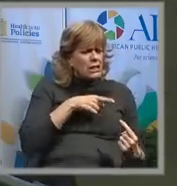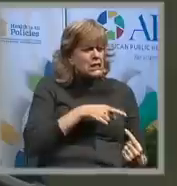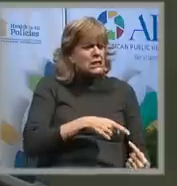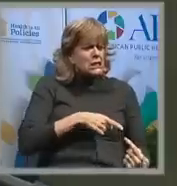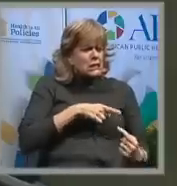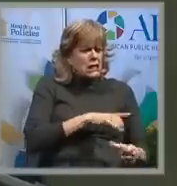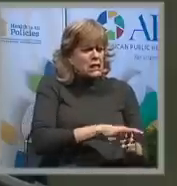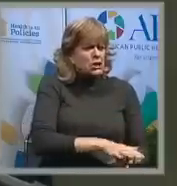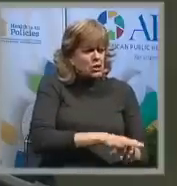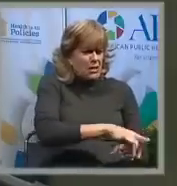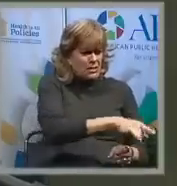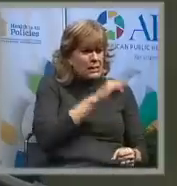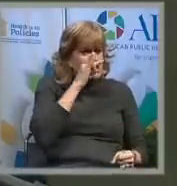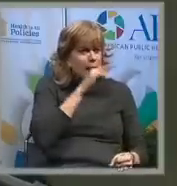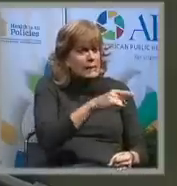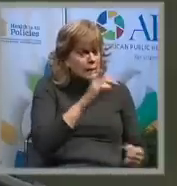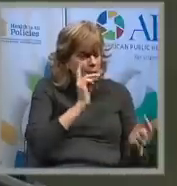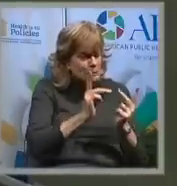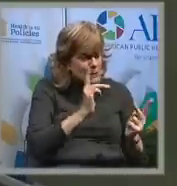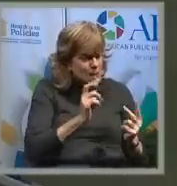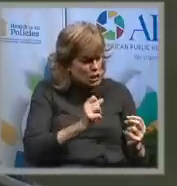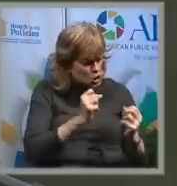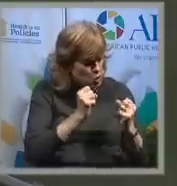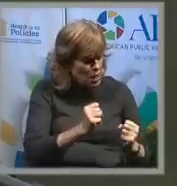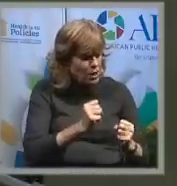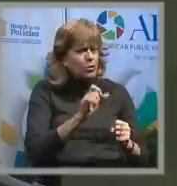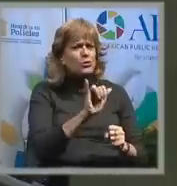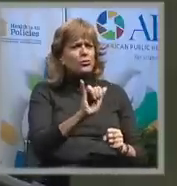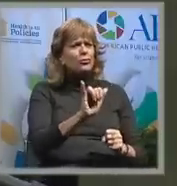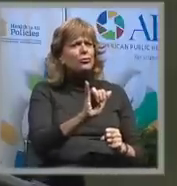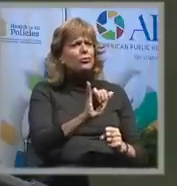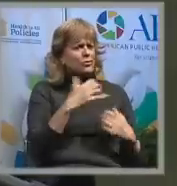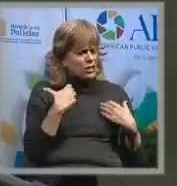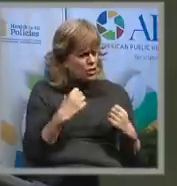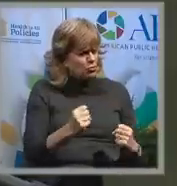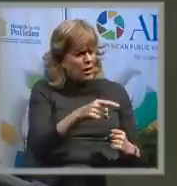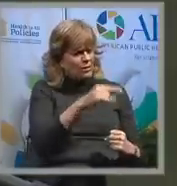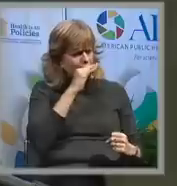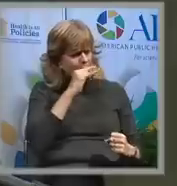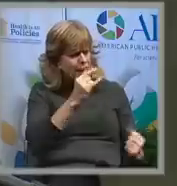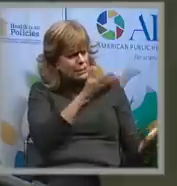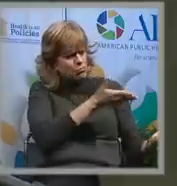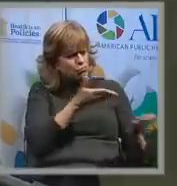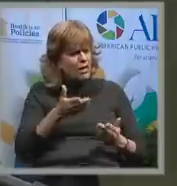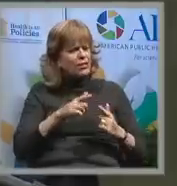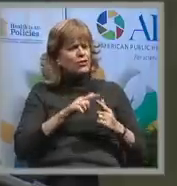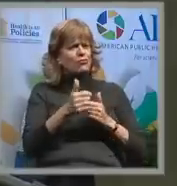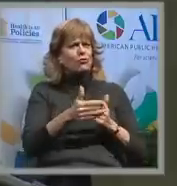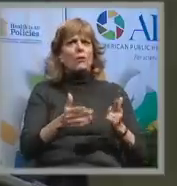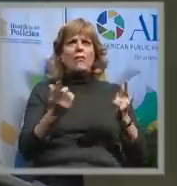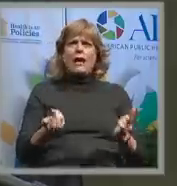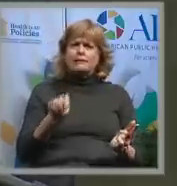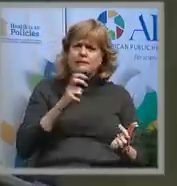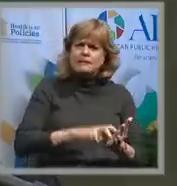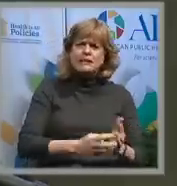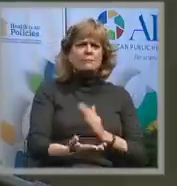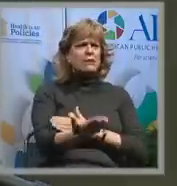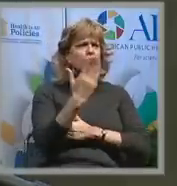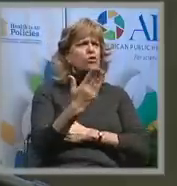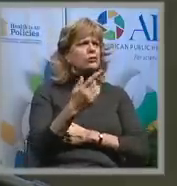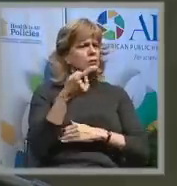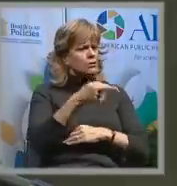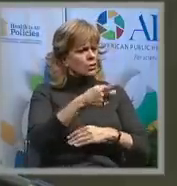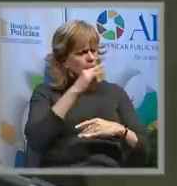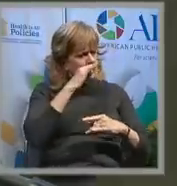stress. And at the same time, you see the strength that they have, the strength that they bring, the fact that they can get up in the morning, that they can